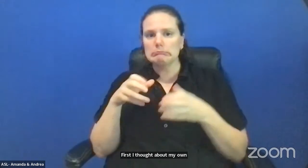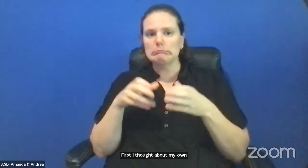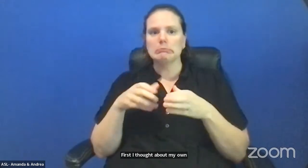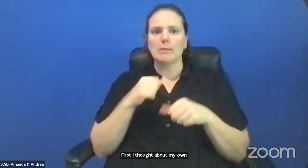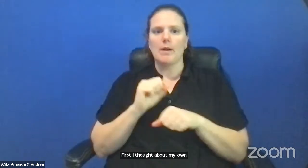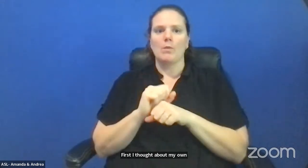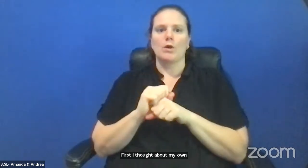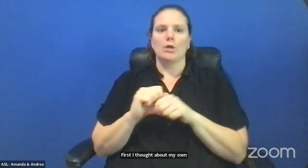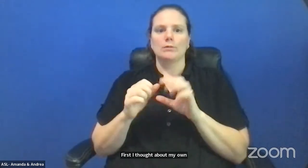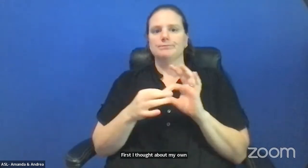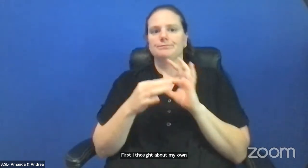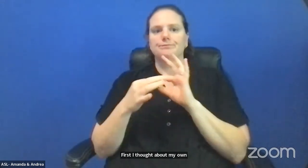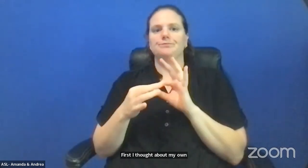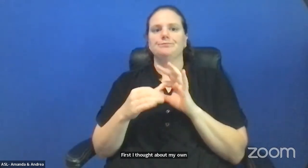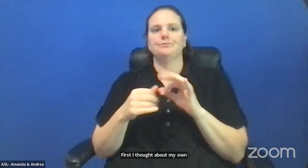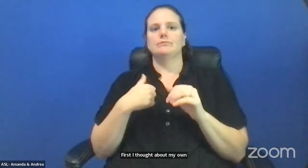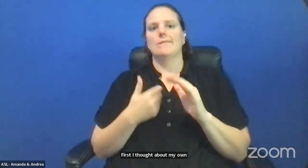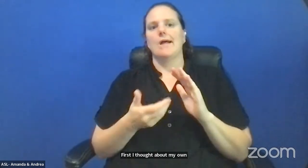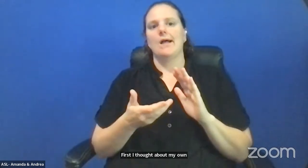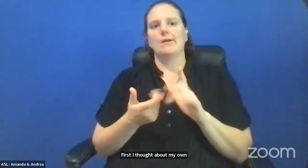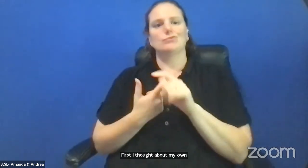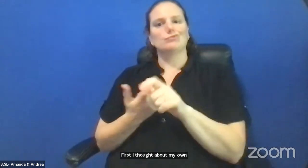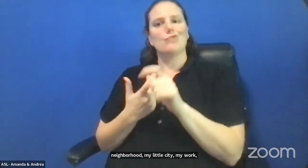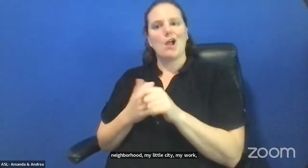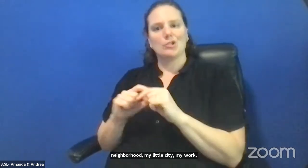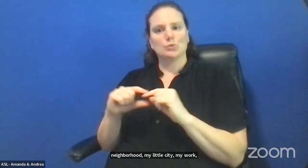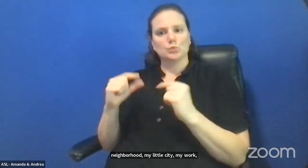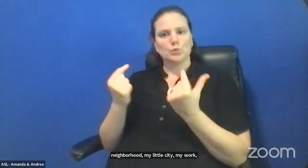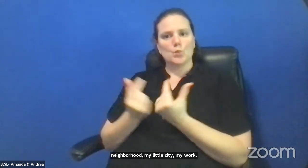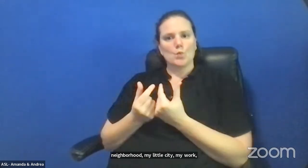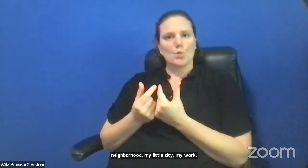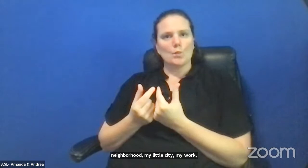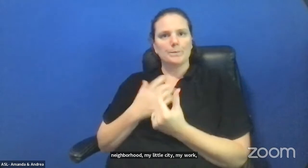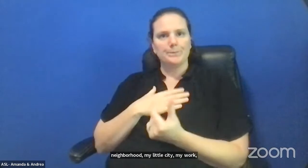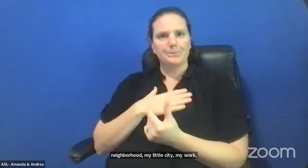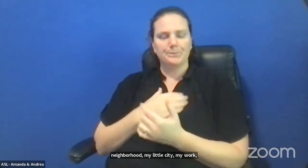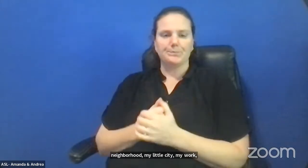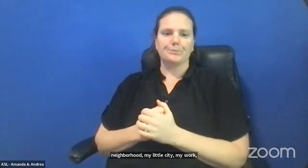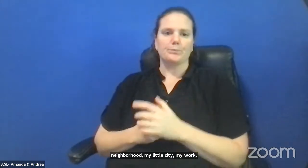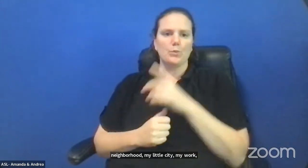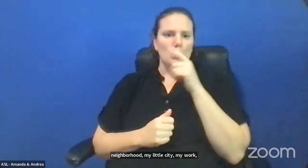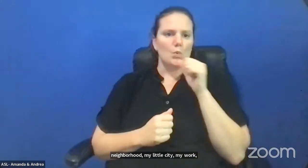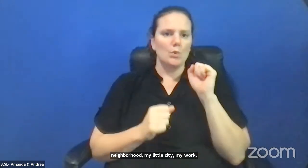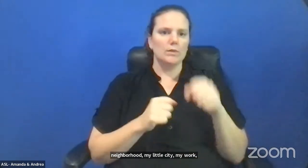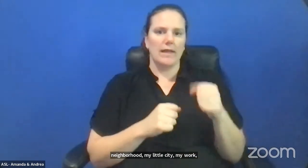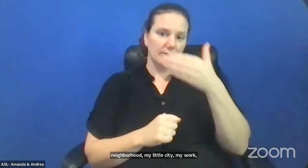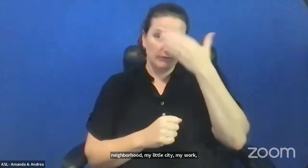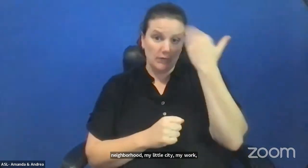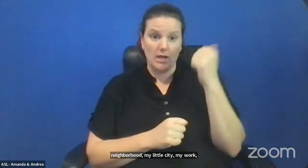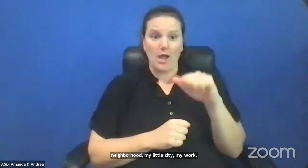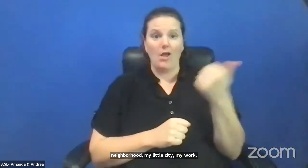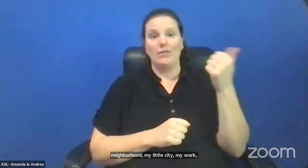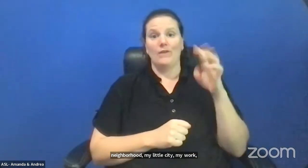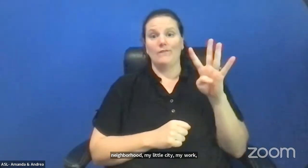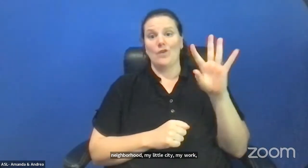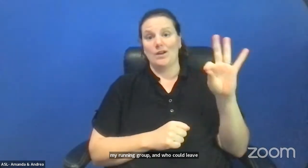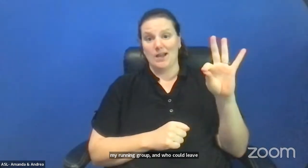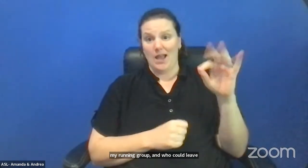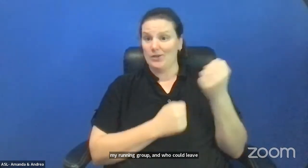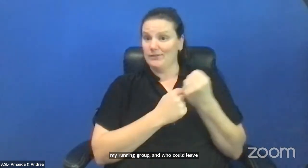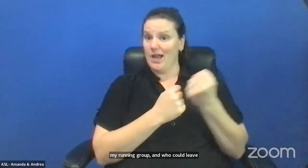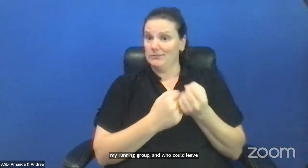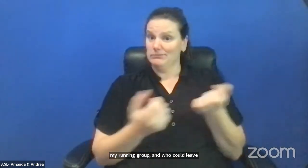work, my running group, and who could leave out other 49ers fans.